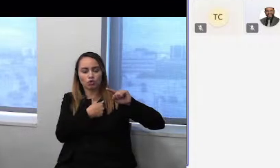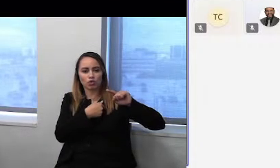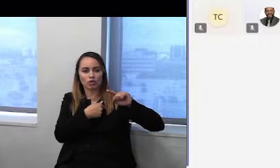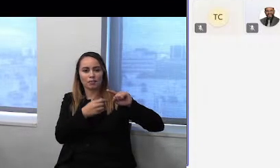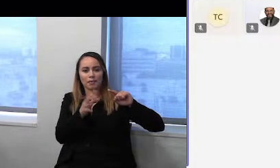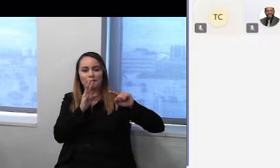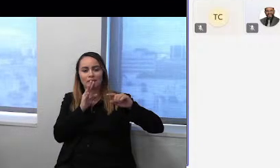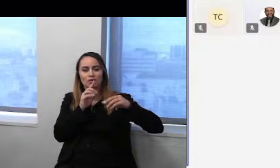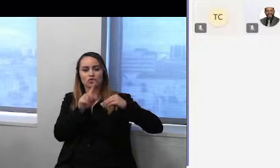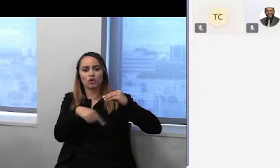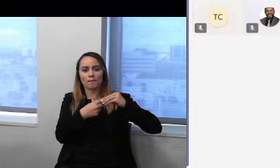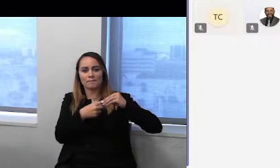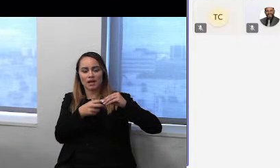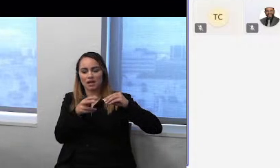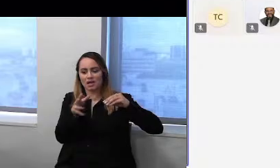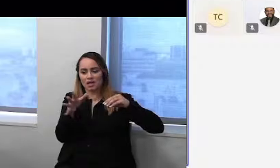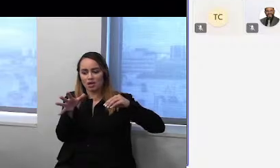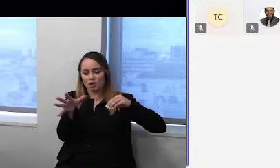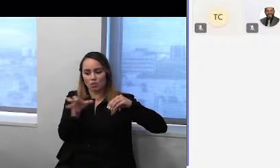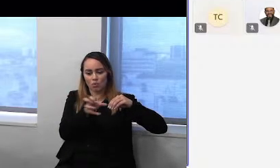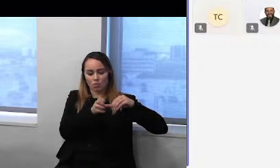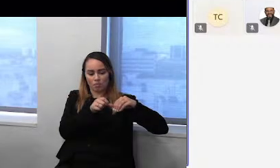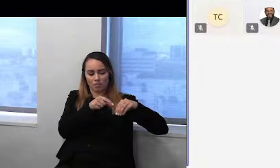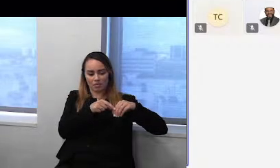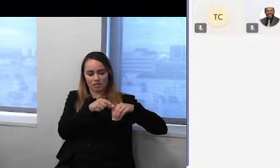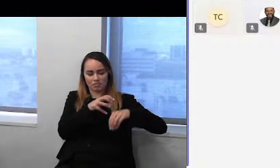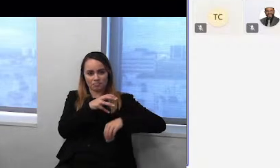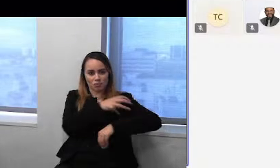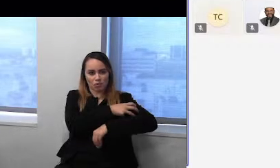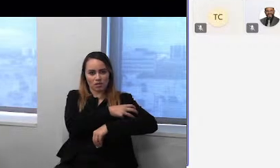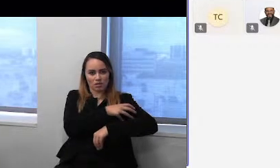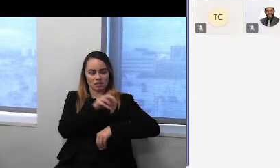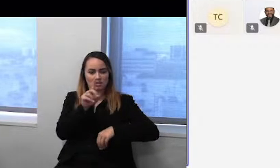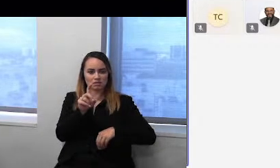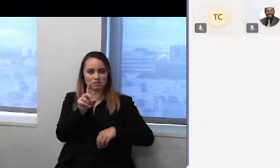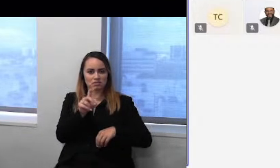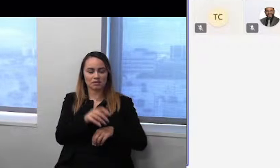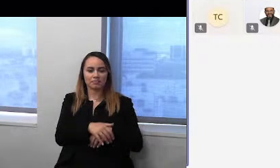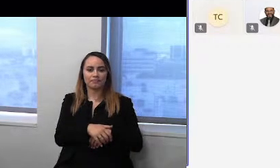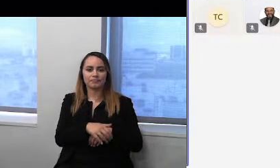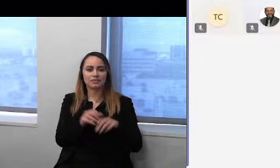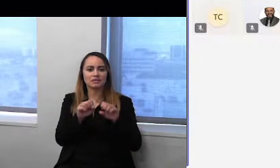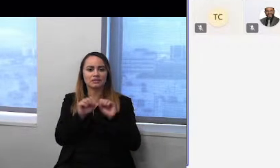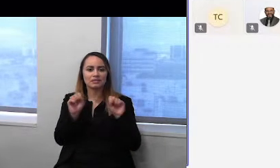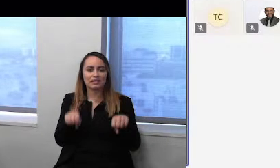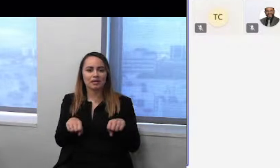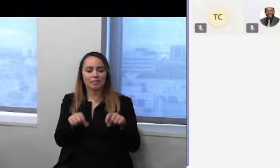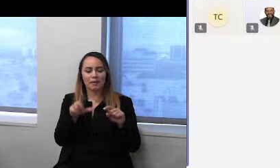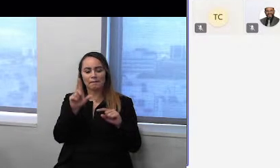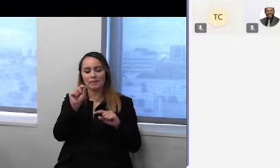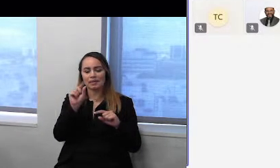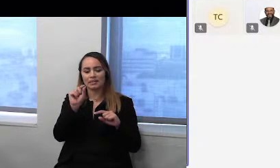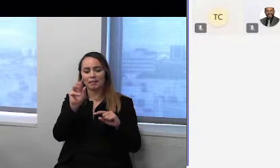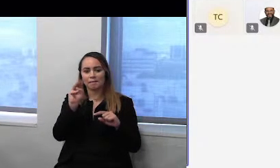a 20 megawatt solar array, 50 megawatt solar array,